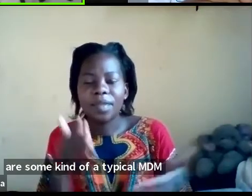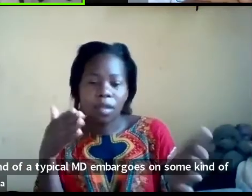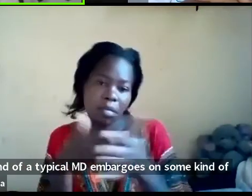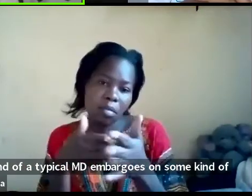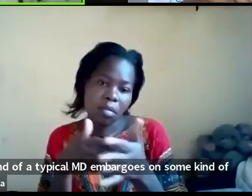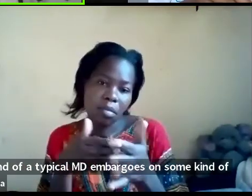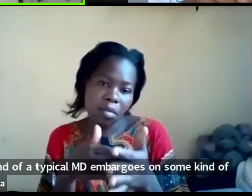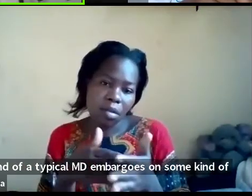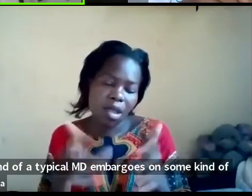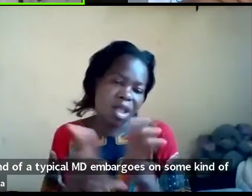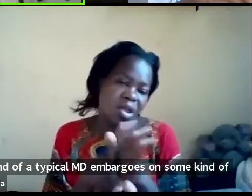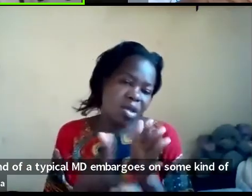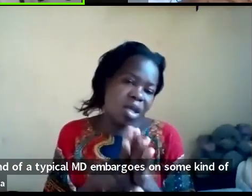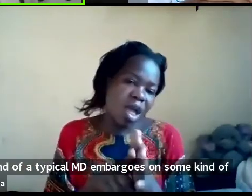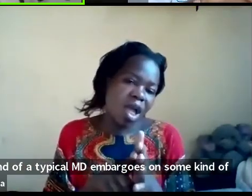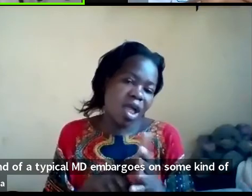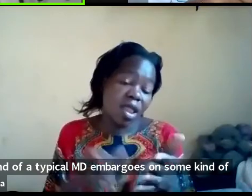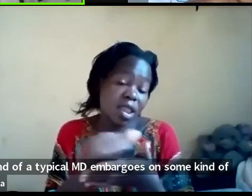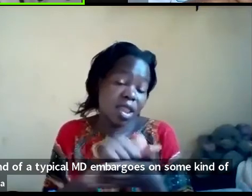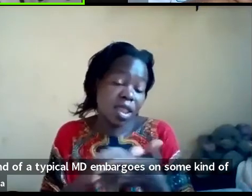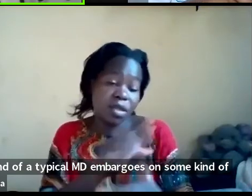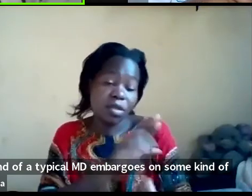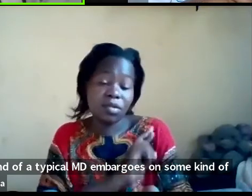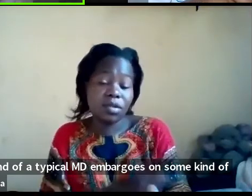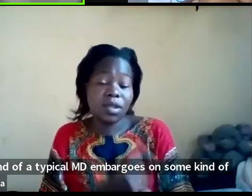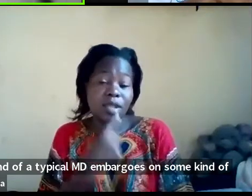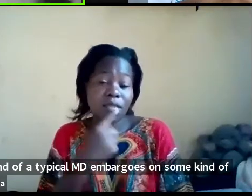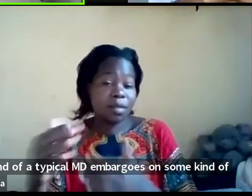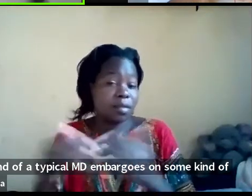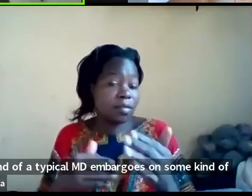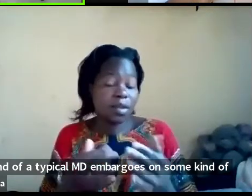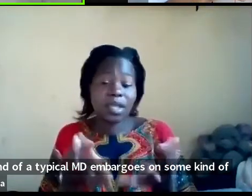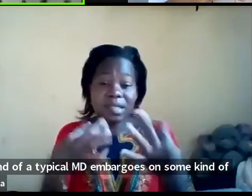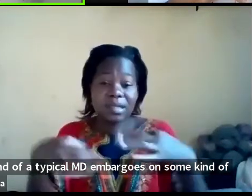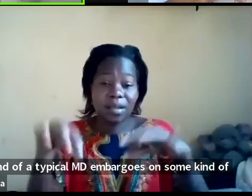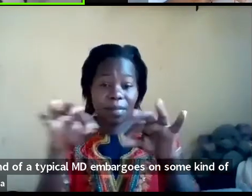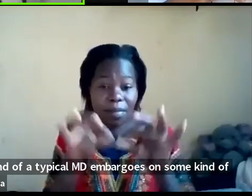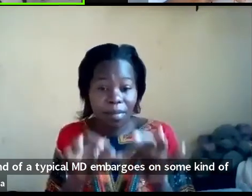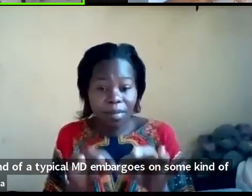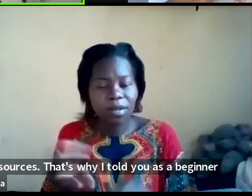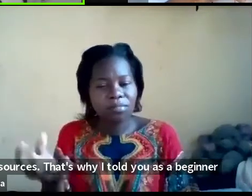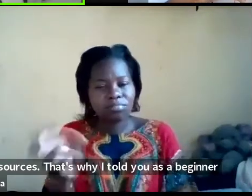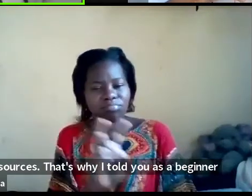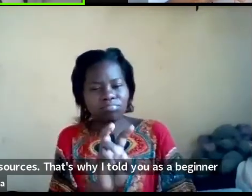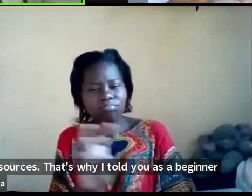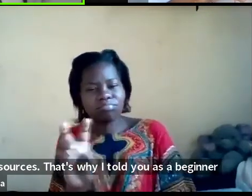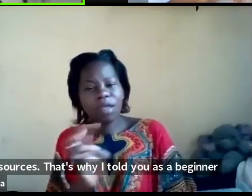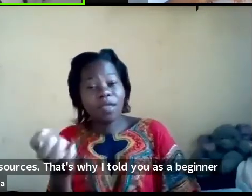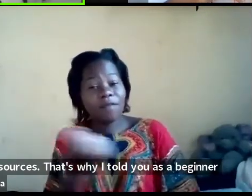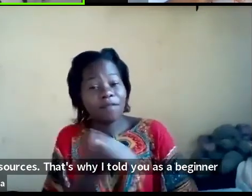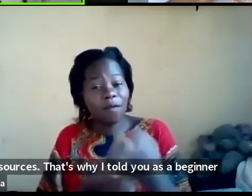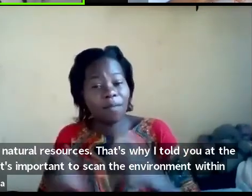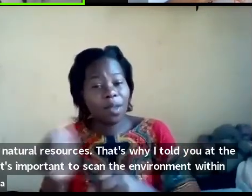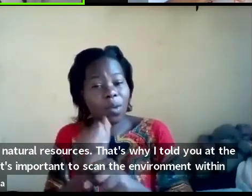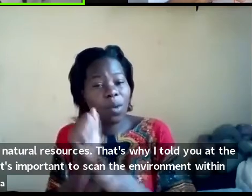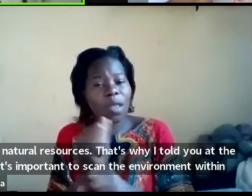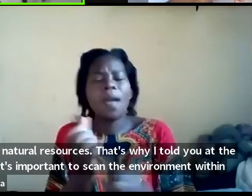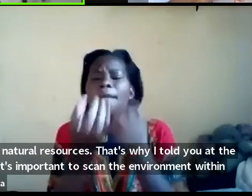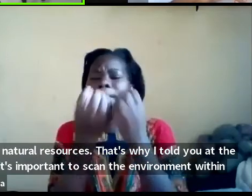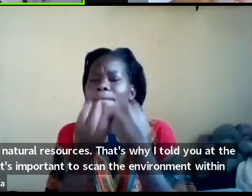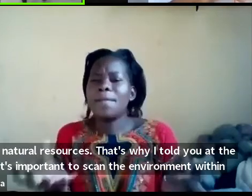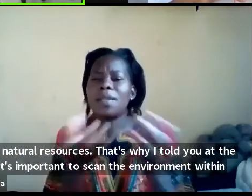natural resources. That's why I told you at the beginning that it's important to scan the environment within which we are working. So there are very many incentives around